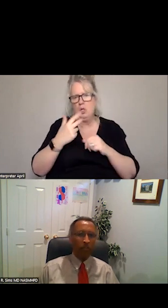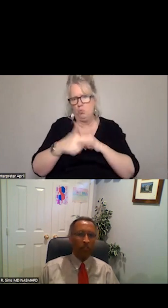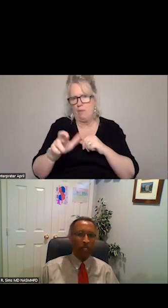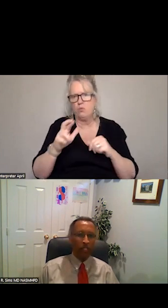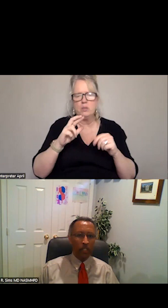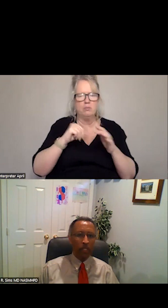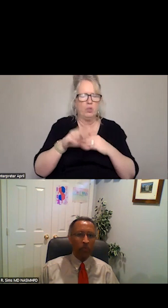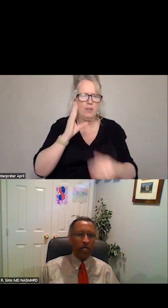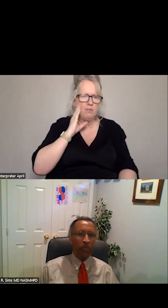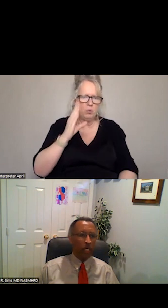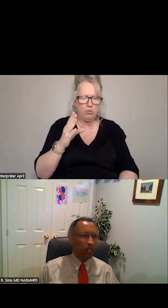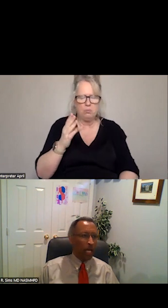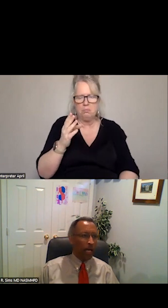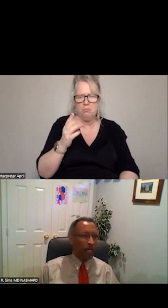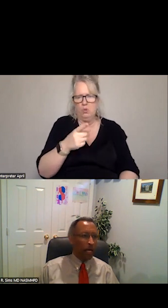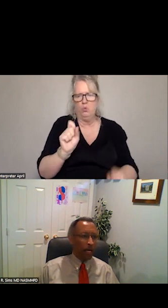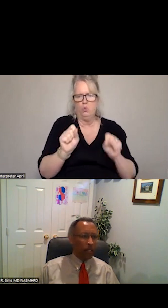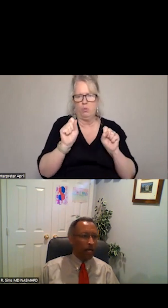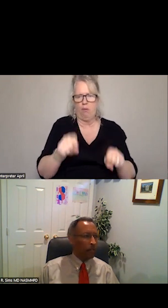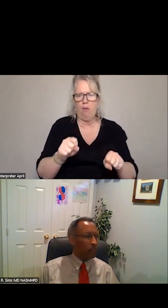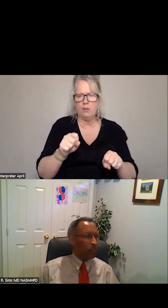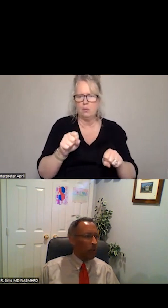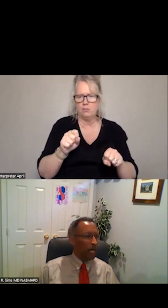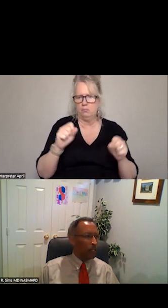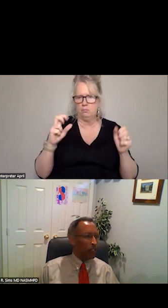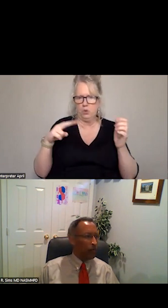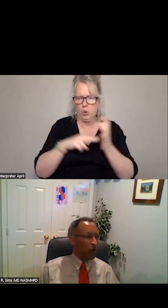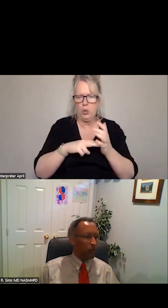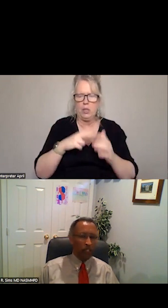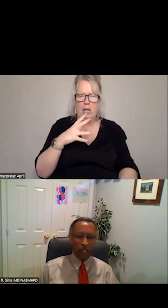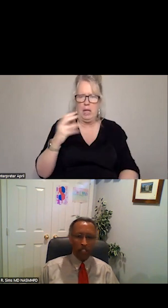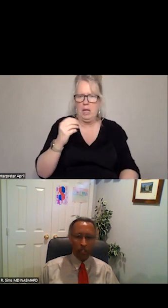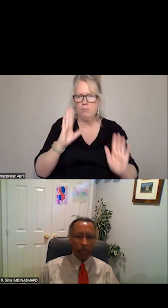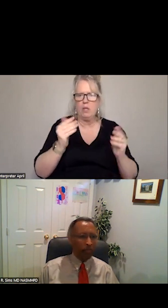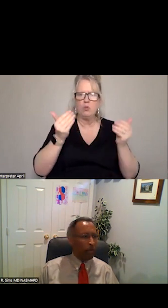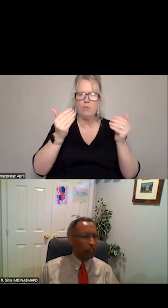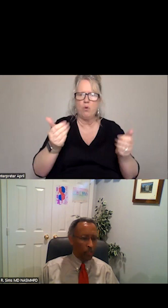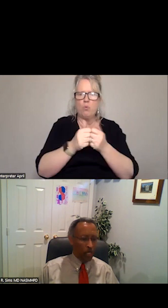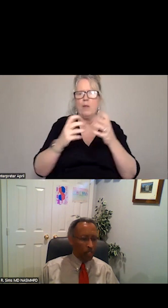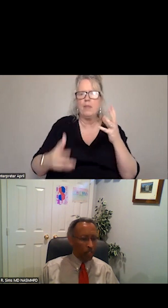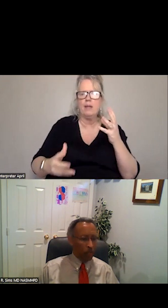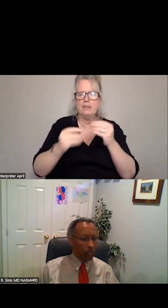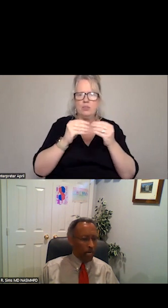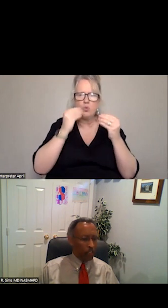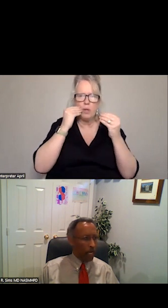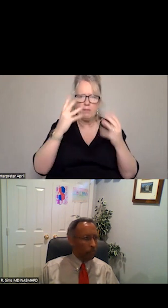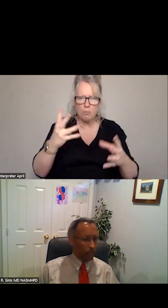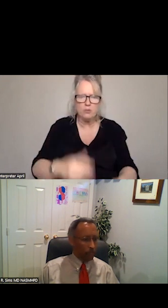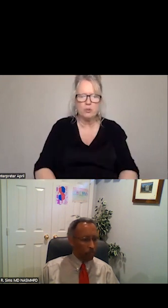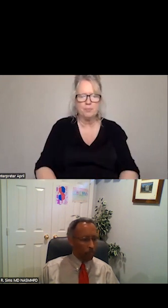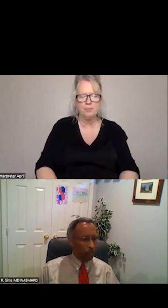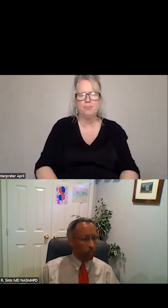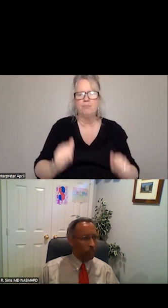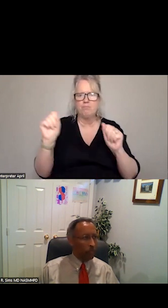the future, but it's something where you can look at and go ahead and go forward with additional information. So next slide,